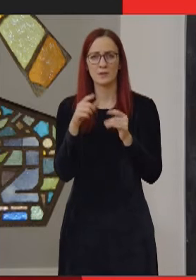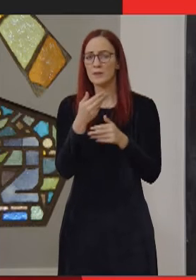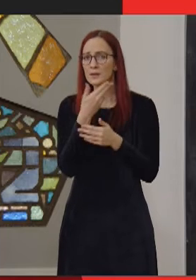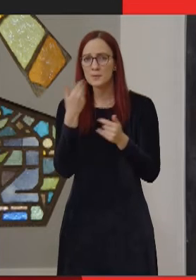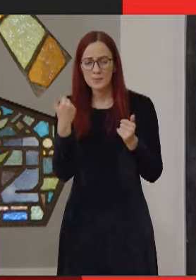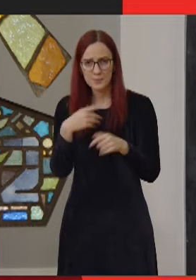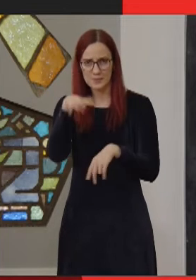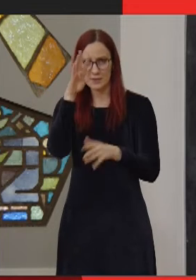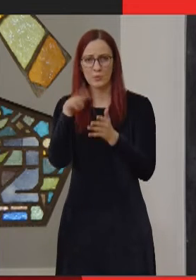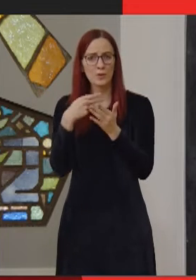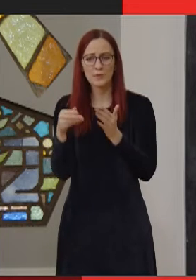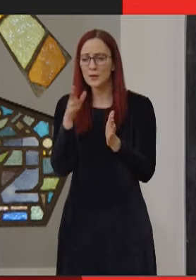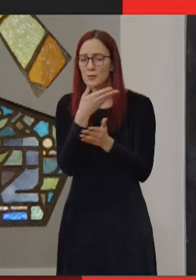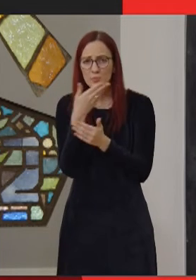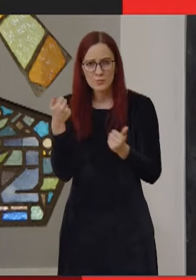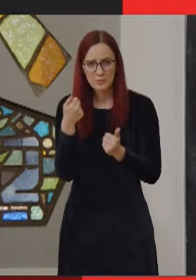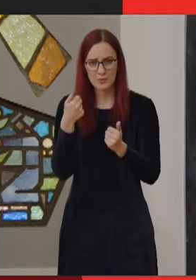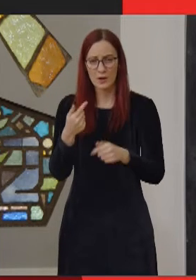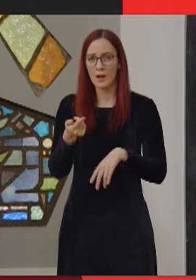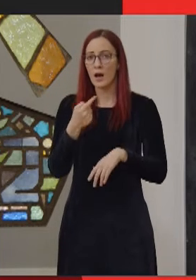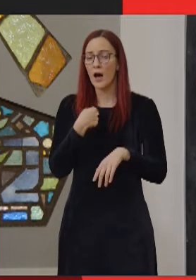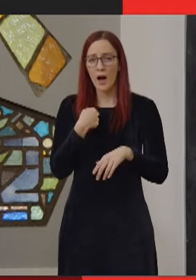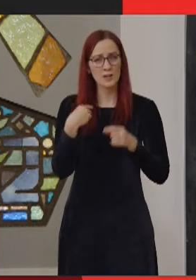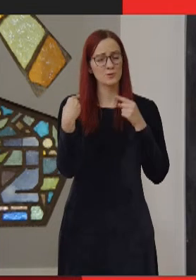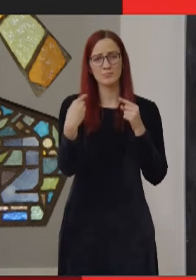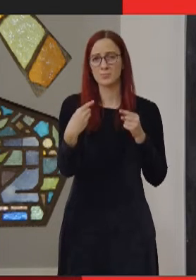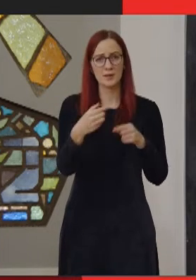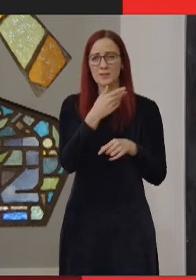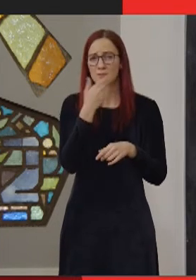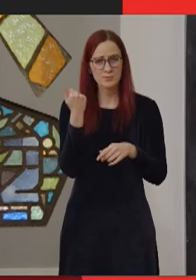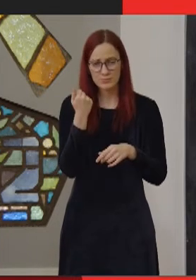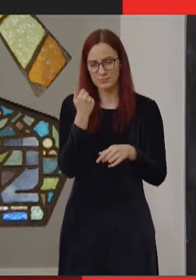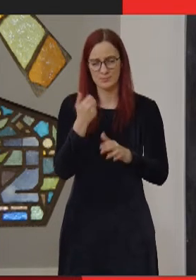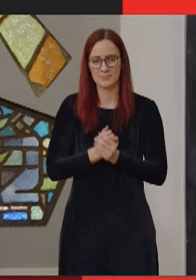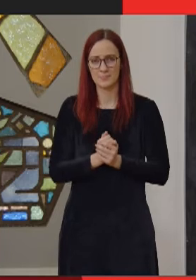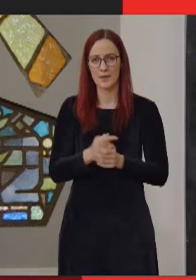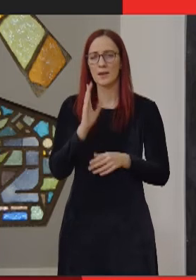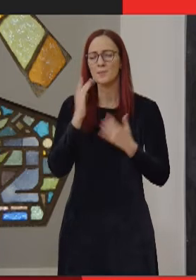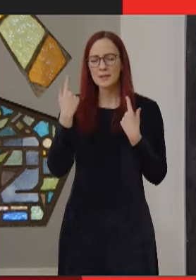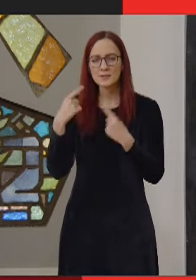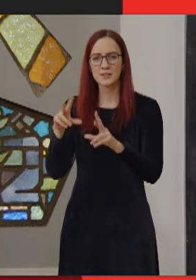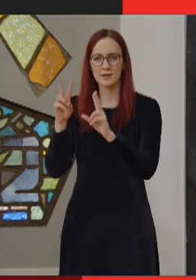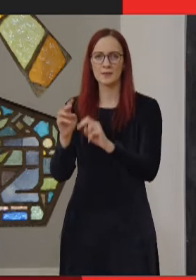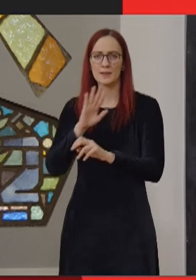Actually, the convention does not contain the text, does not contain any